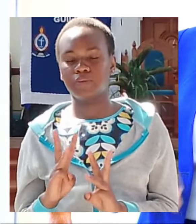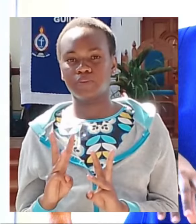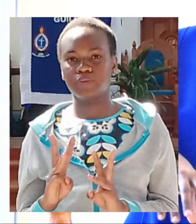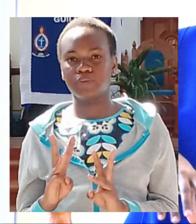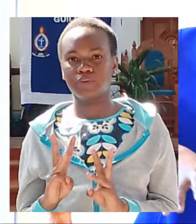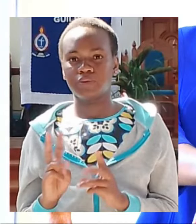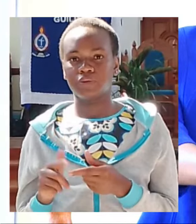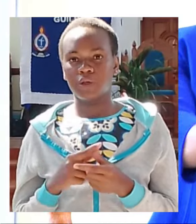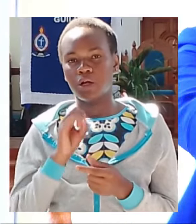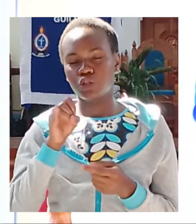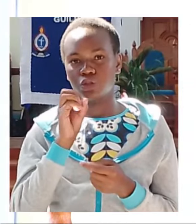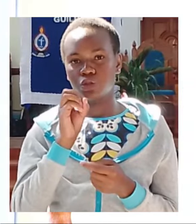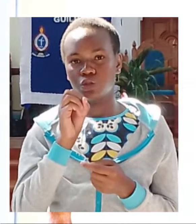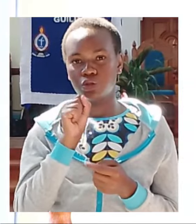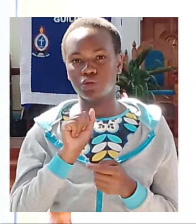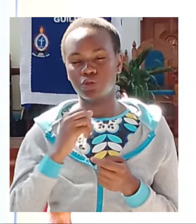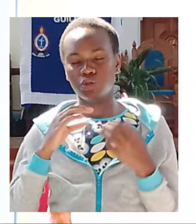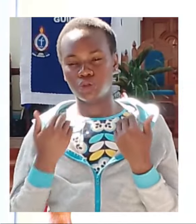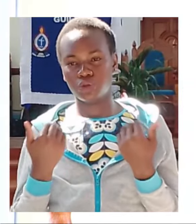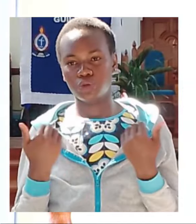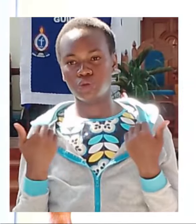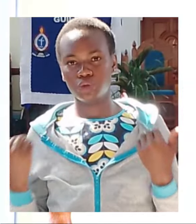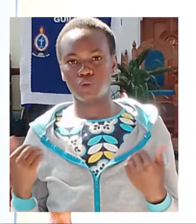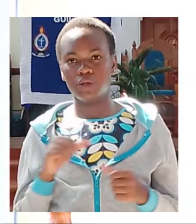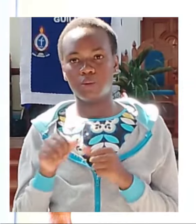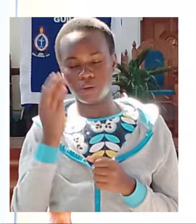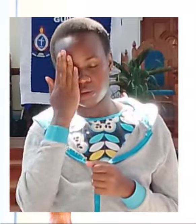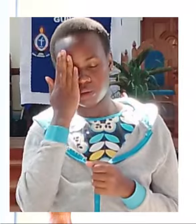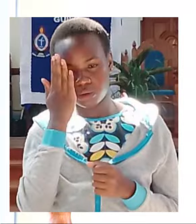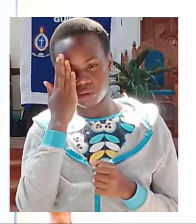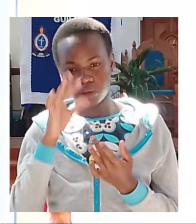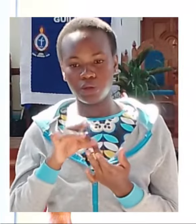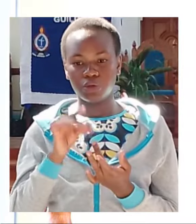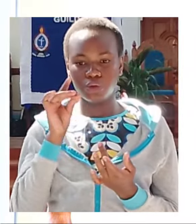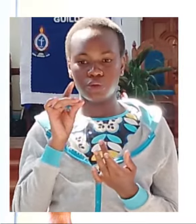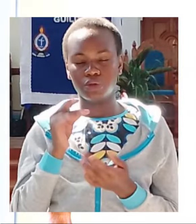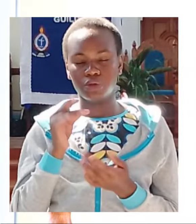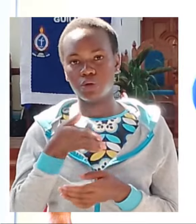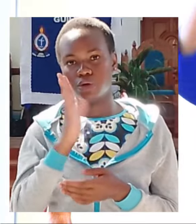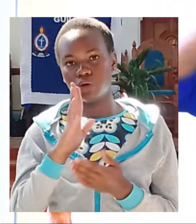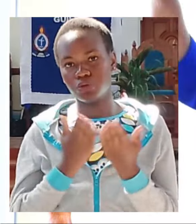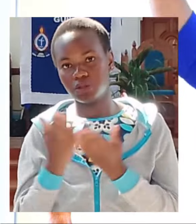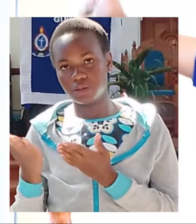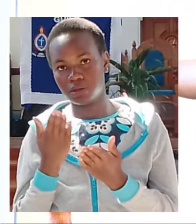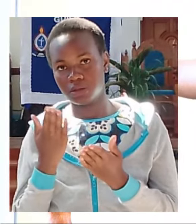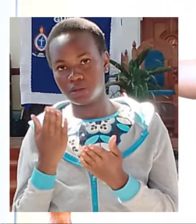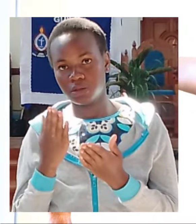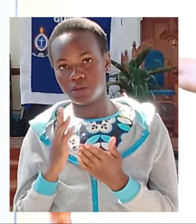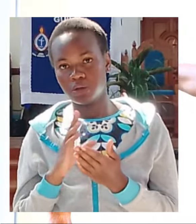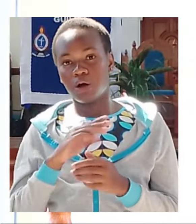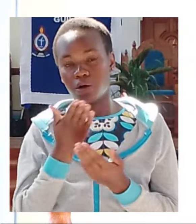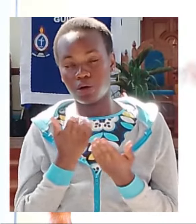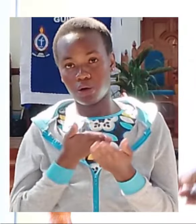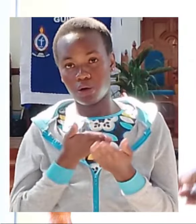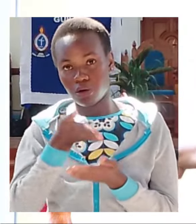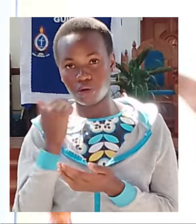And Joshua told the children of Israel, choose today the God that you're going to serve. Whether it is the God of our forefathers